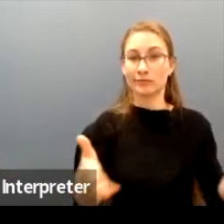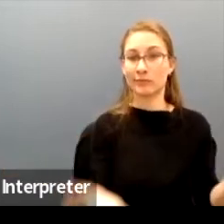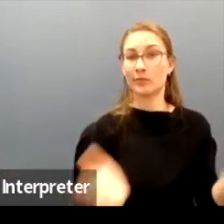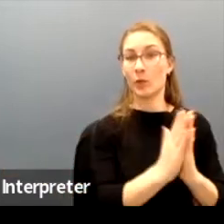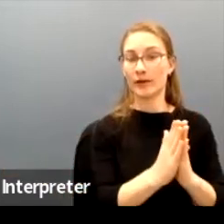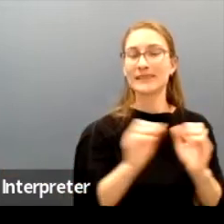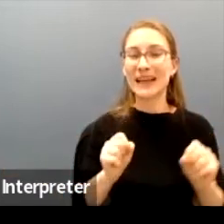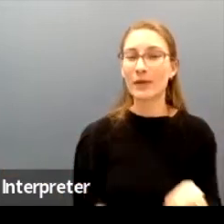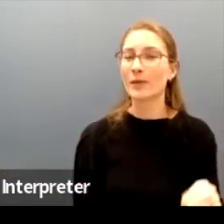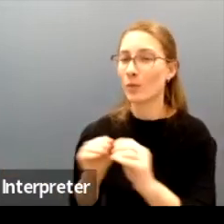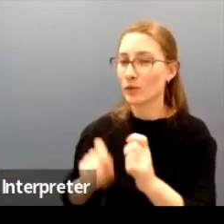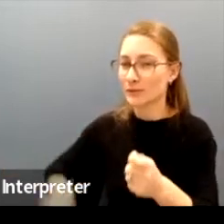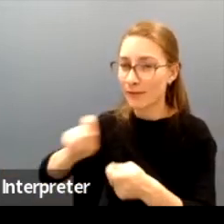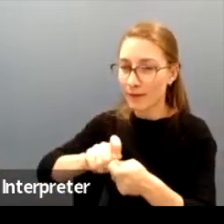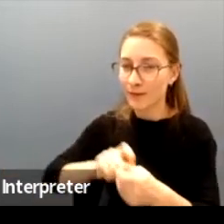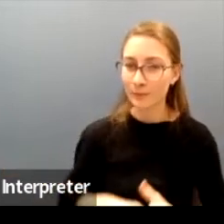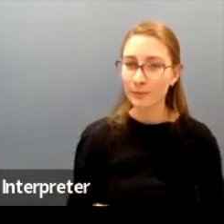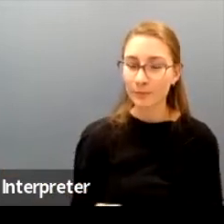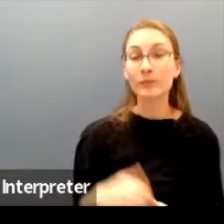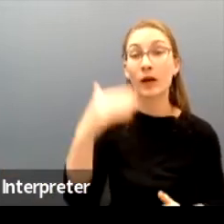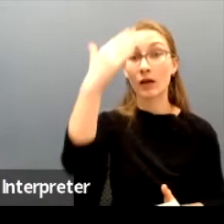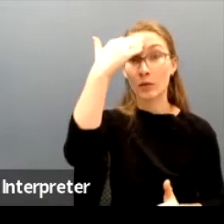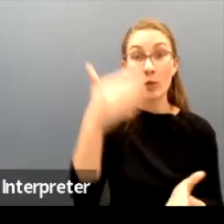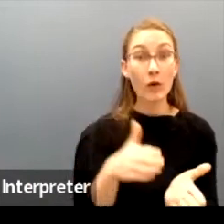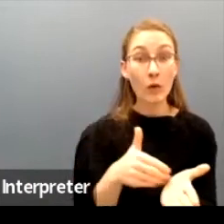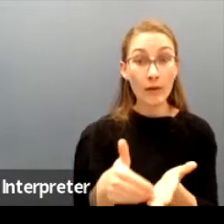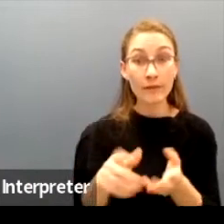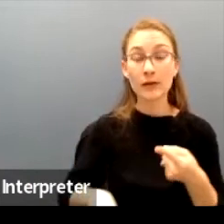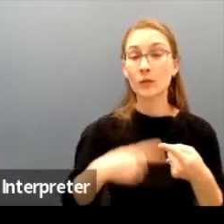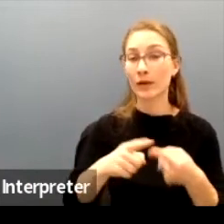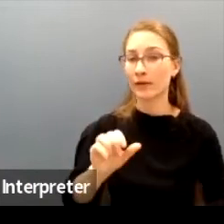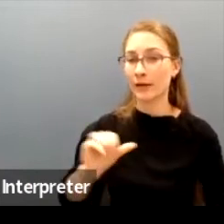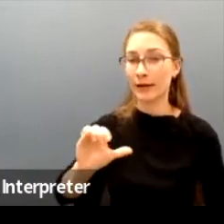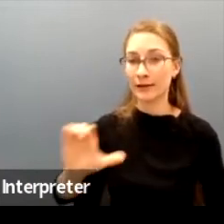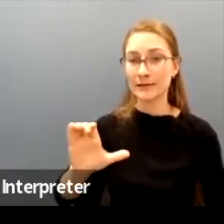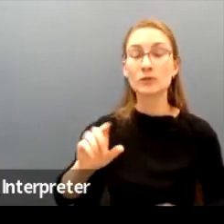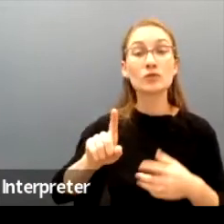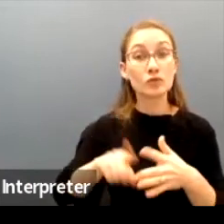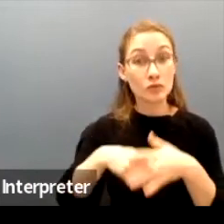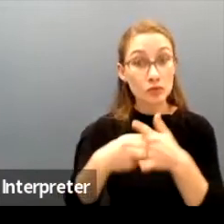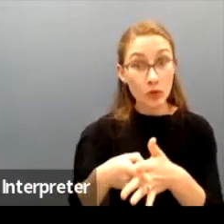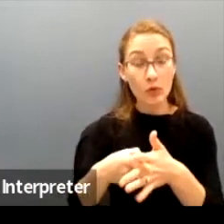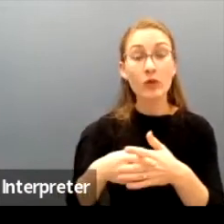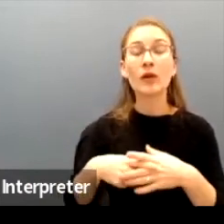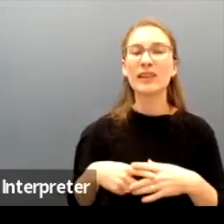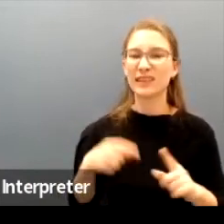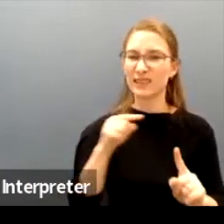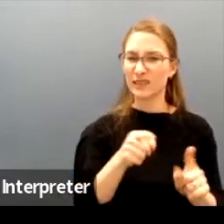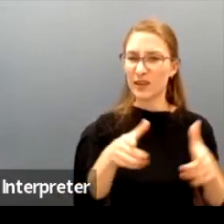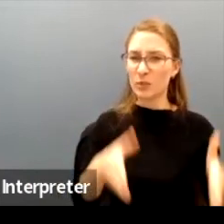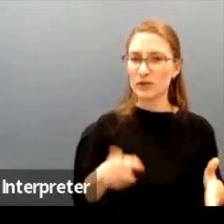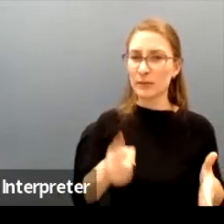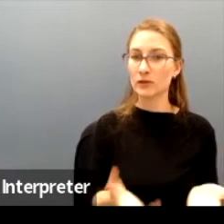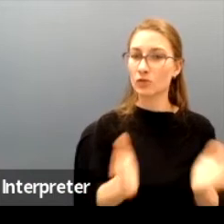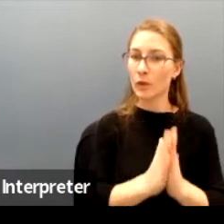we're initiating and starting AAC, a lot of times what we're noticing is we're having these individuals request, but we